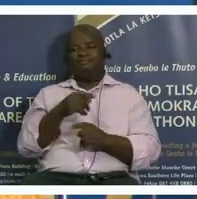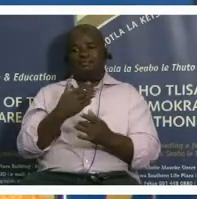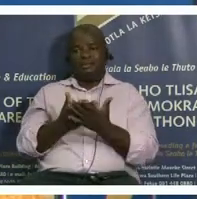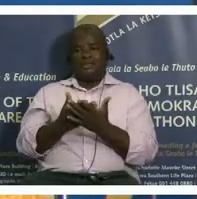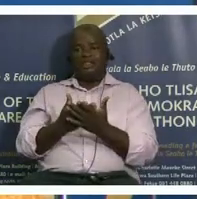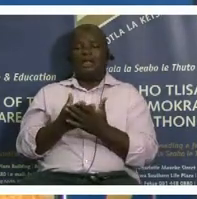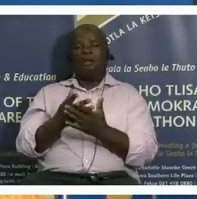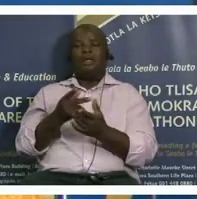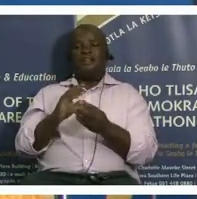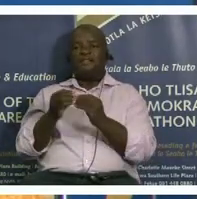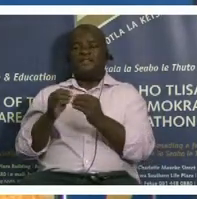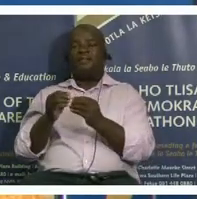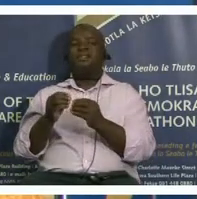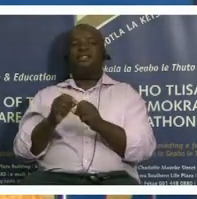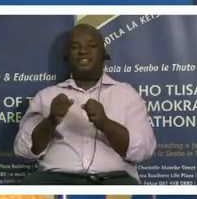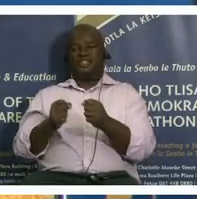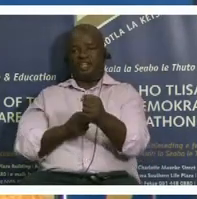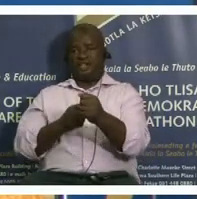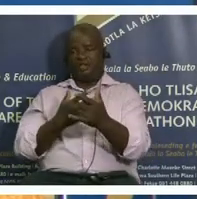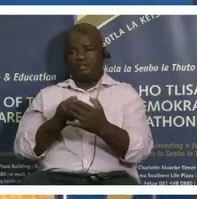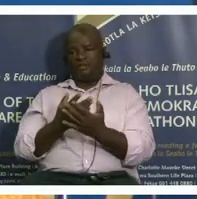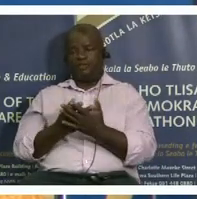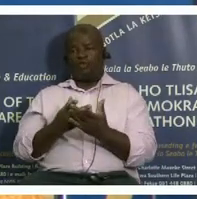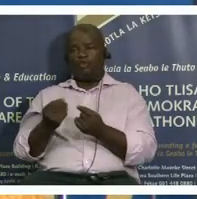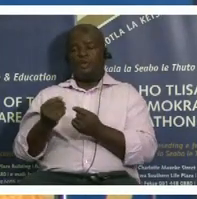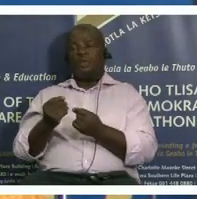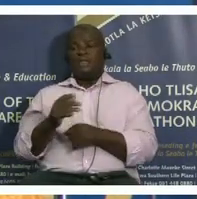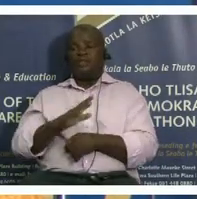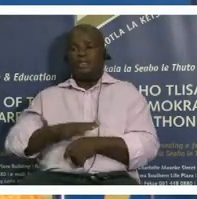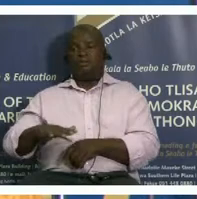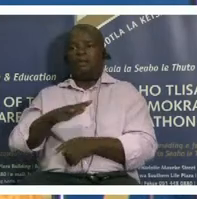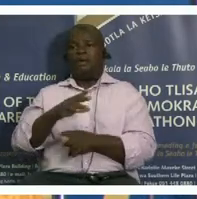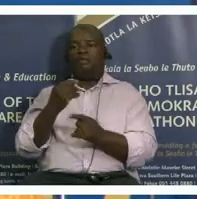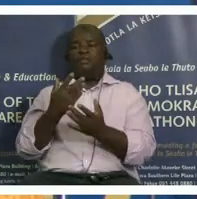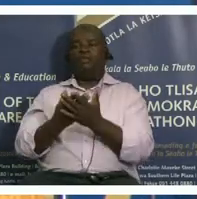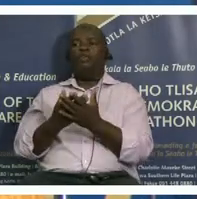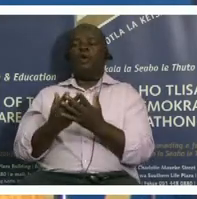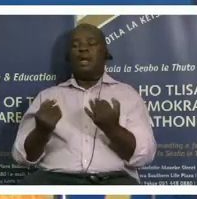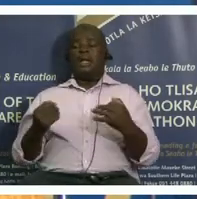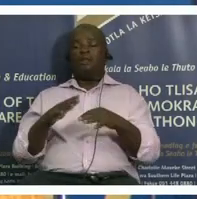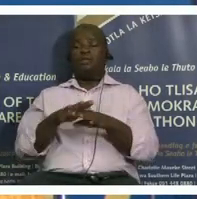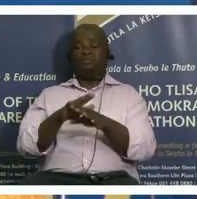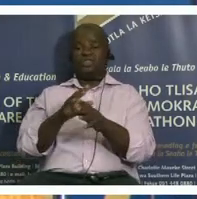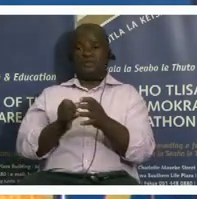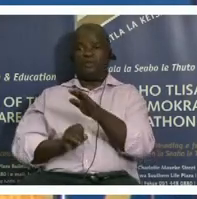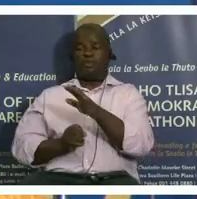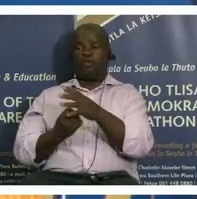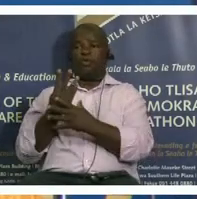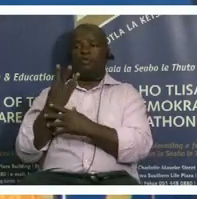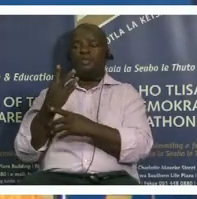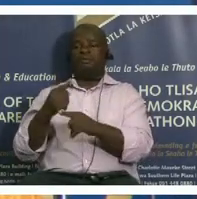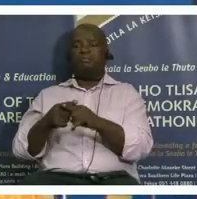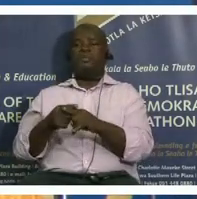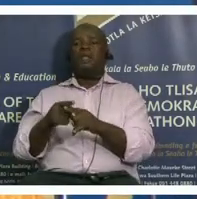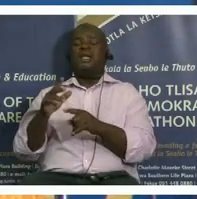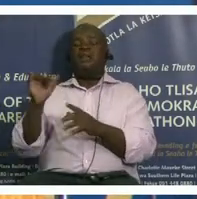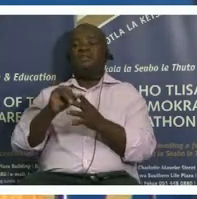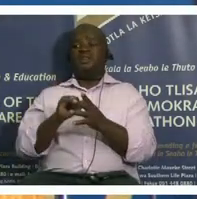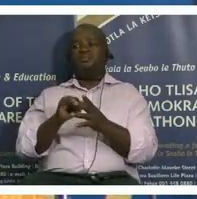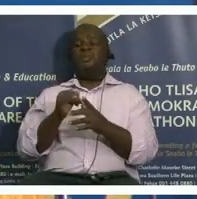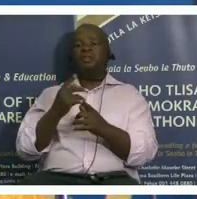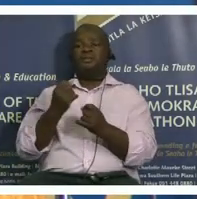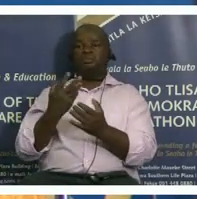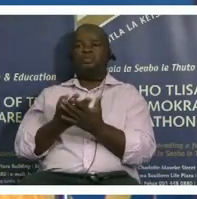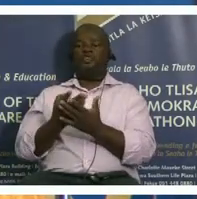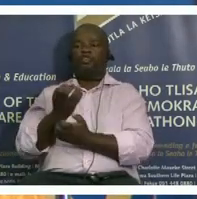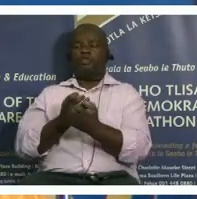initiatives to create an enabling environment for inclusive growth, investment attraction,